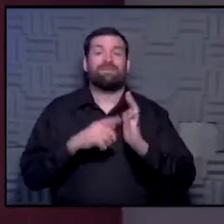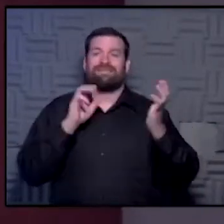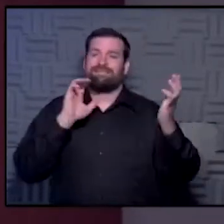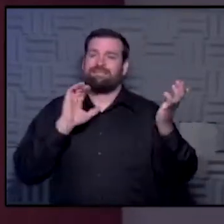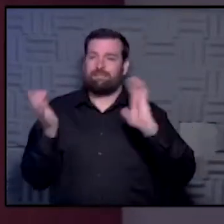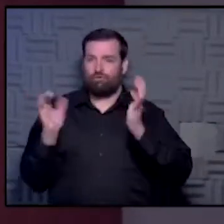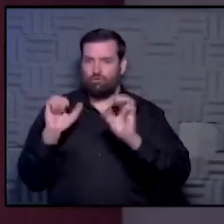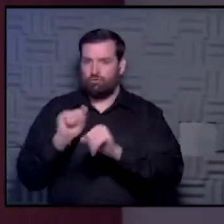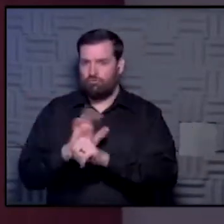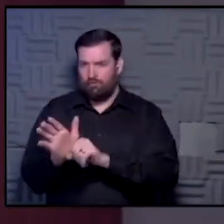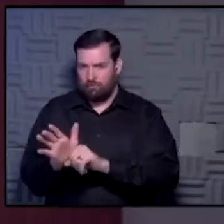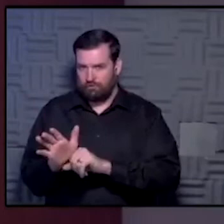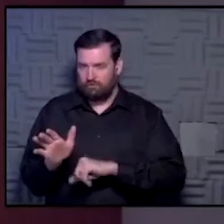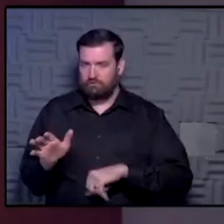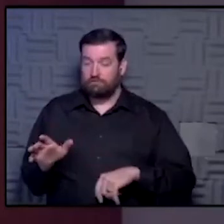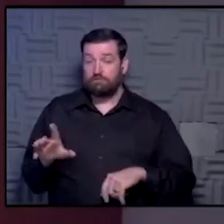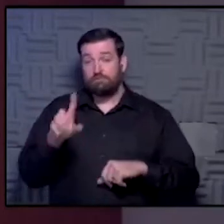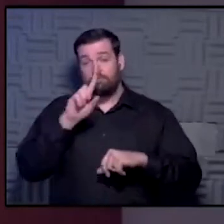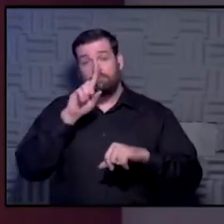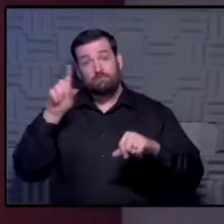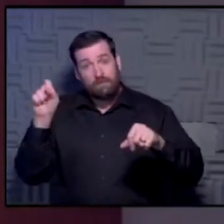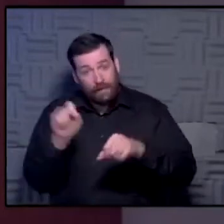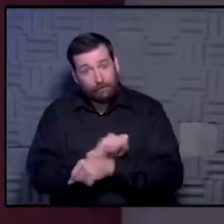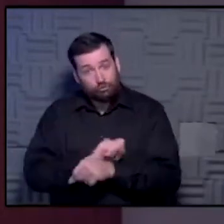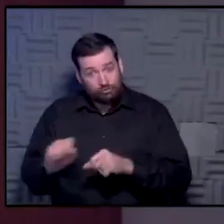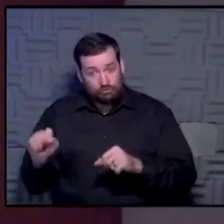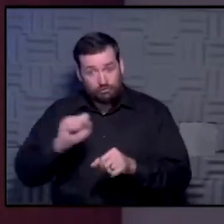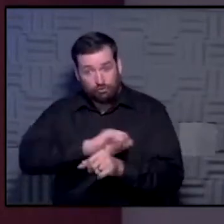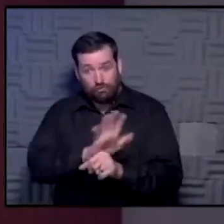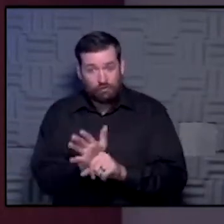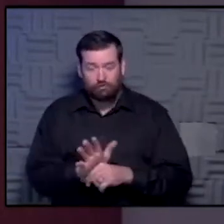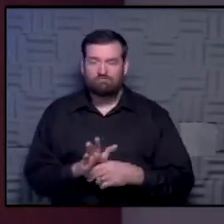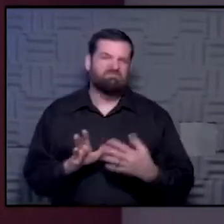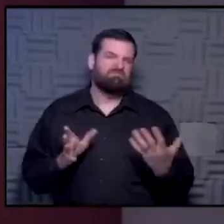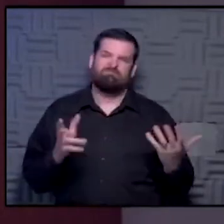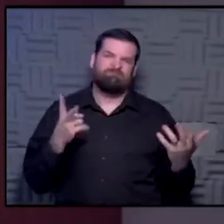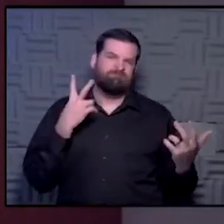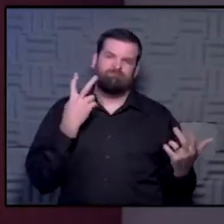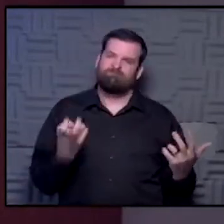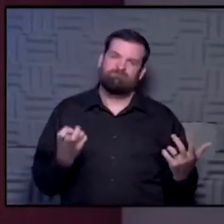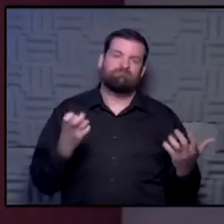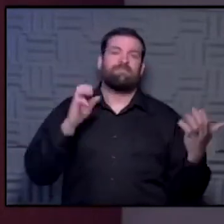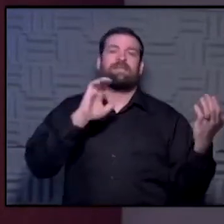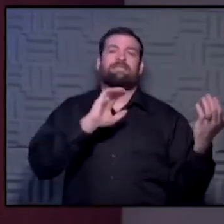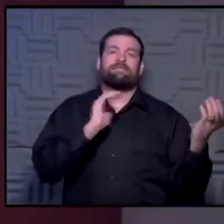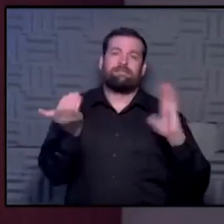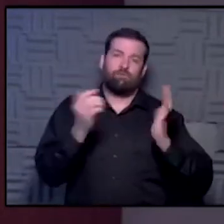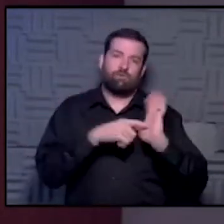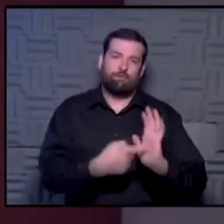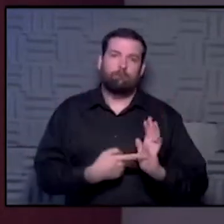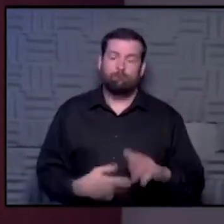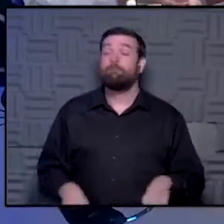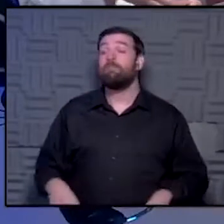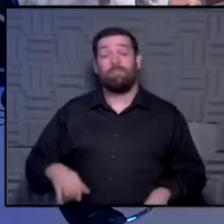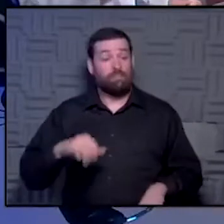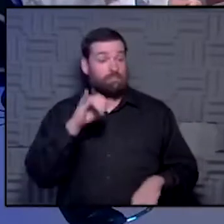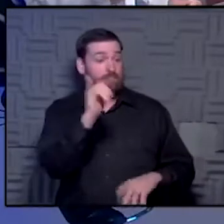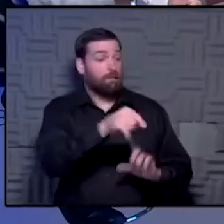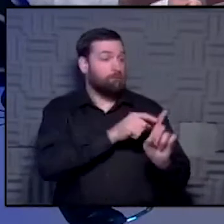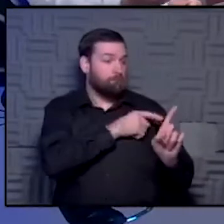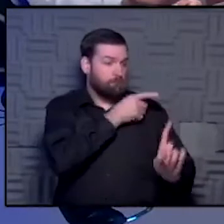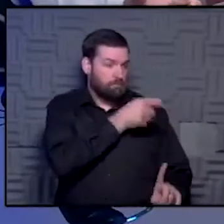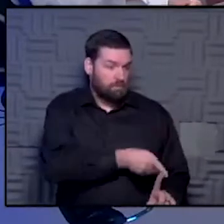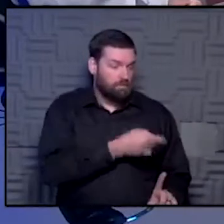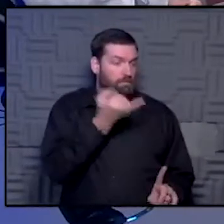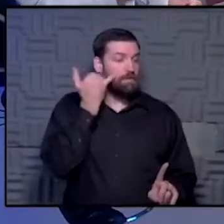COVID symptoms? So is it actually suggestive of COVID? Probably not. It's probably just the similar symptomology. And to that point,